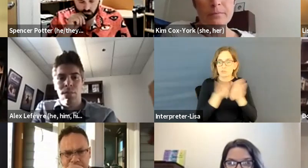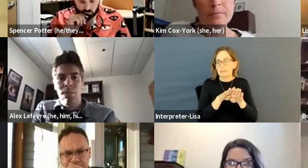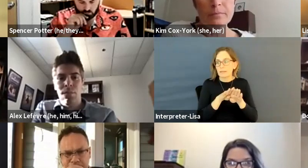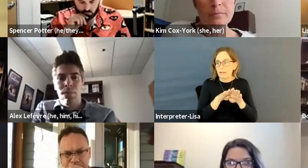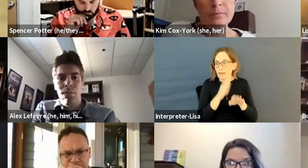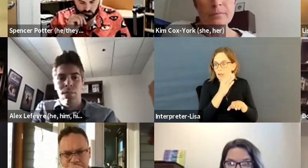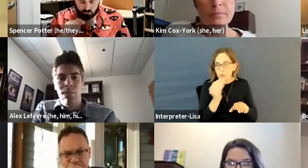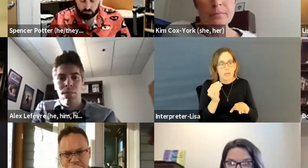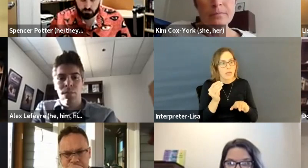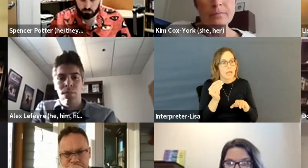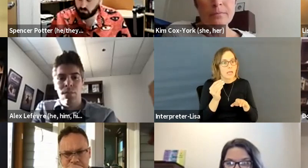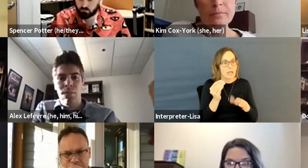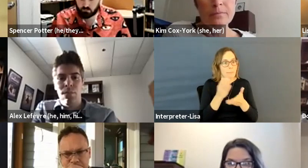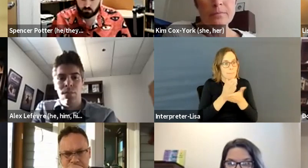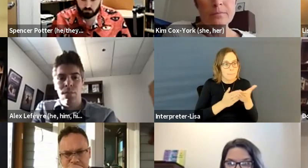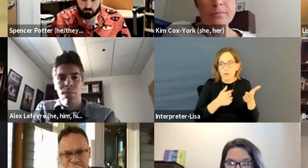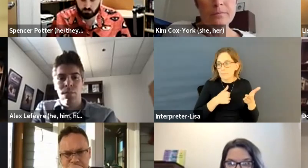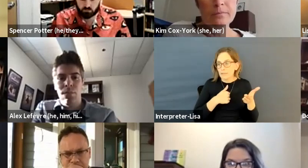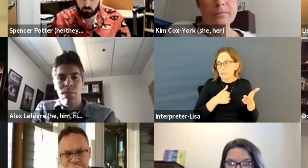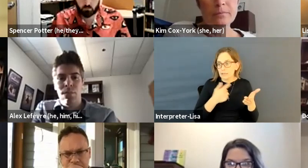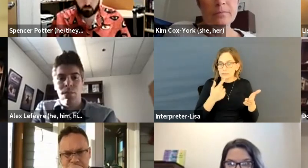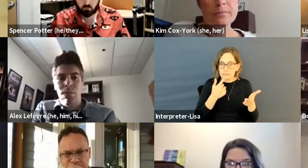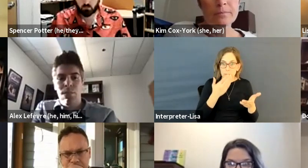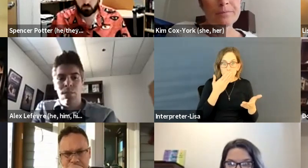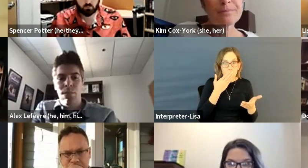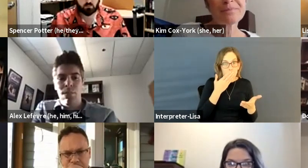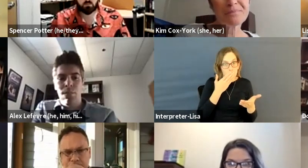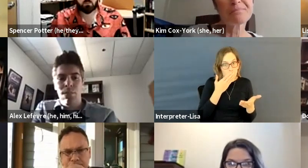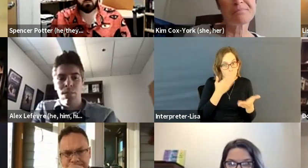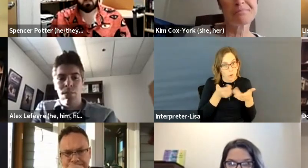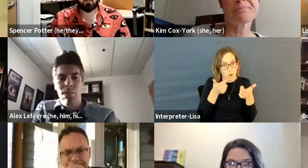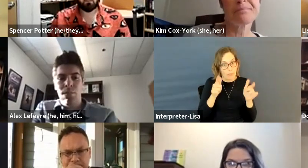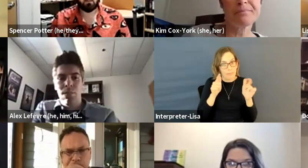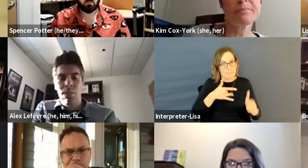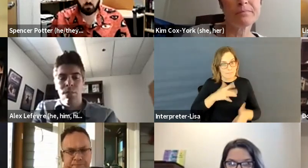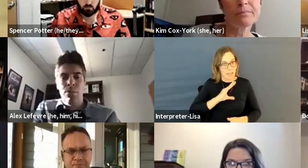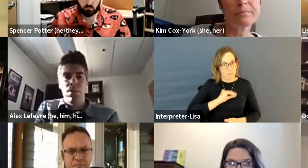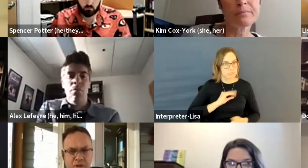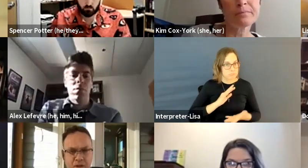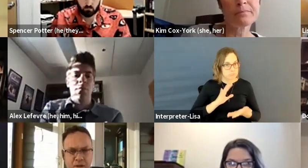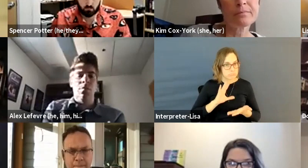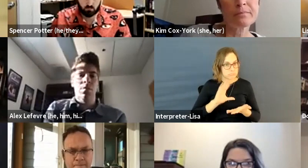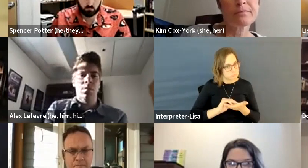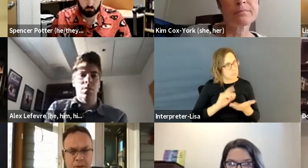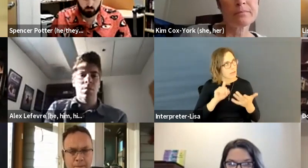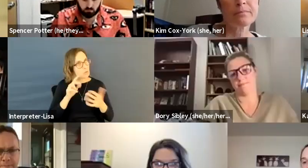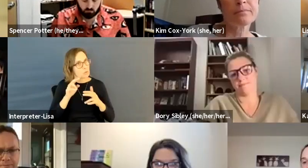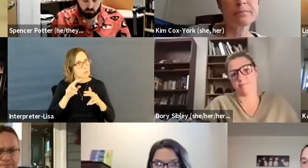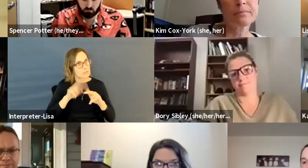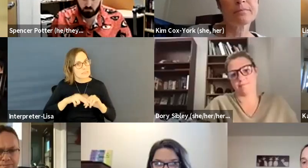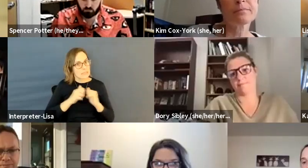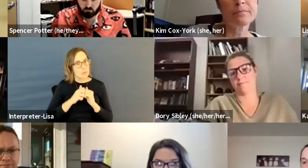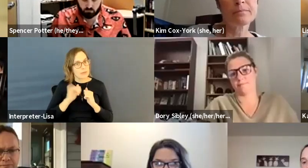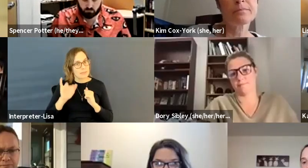there's a part of me that is like, good. Let them feel shut down. Like, I kind of want them to have to sit with that